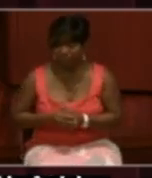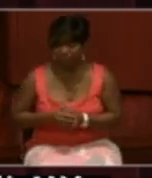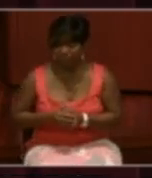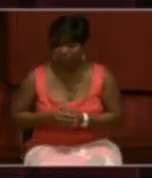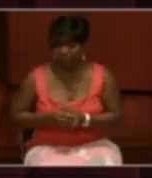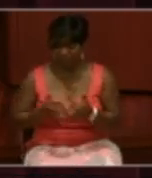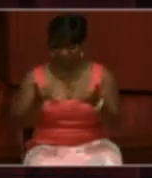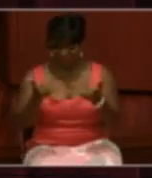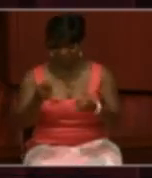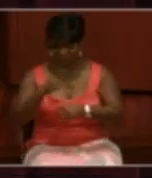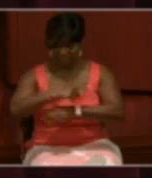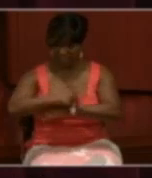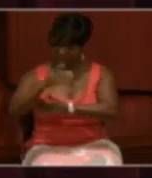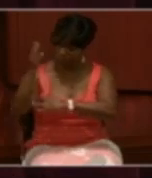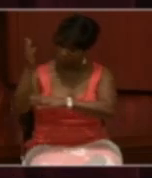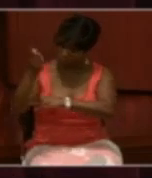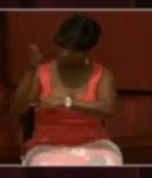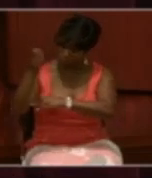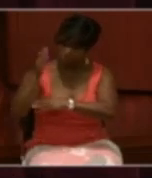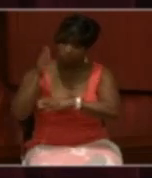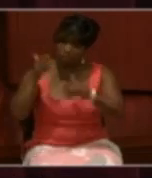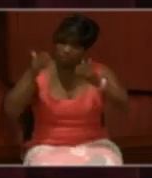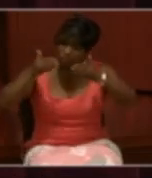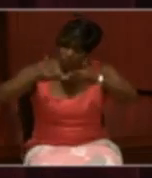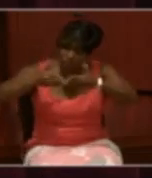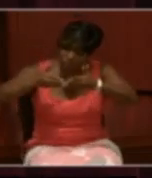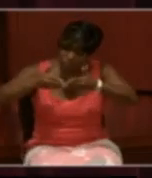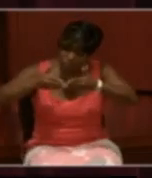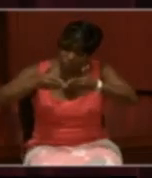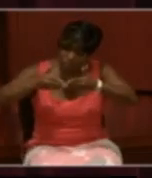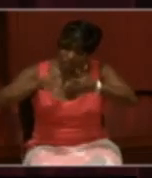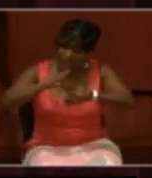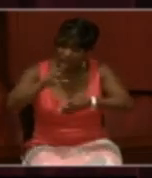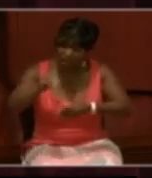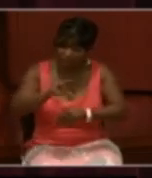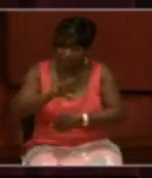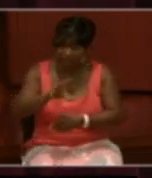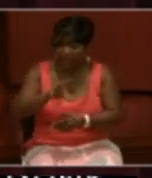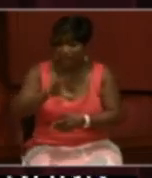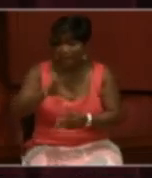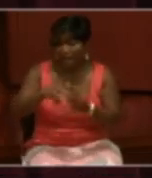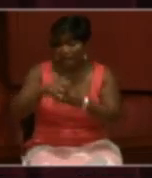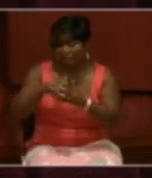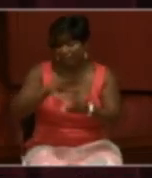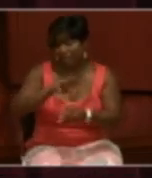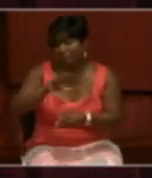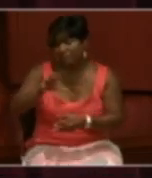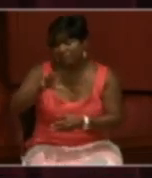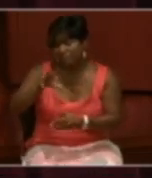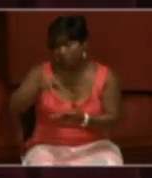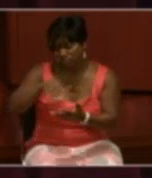But today's presentation is going to focus on some of the African Americans during that period.